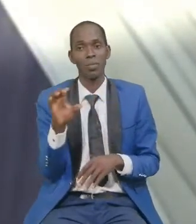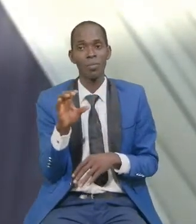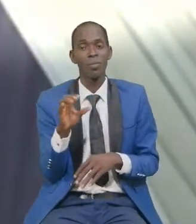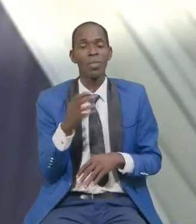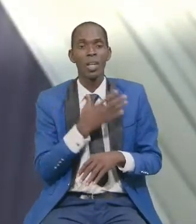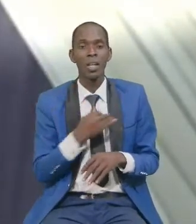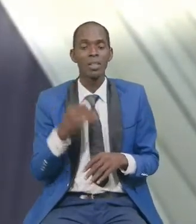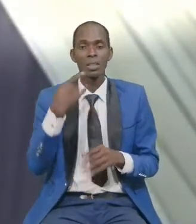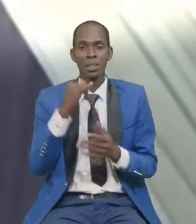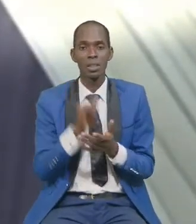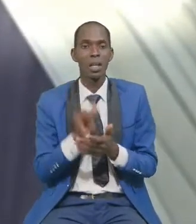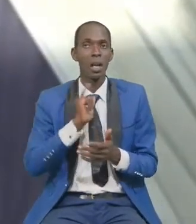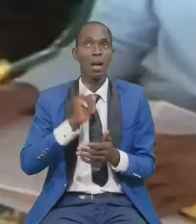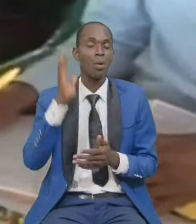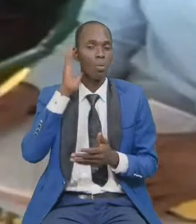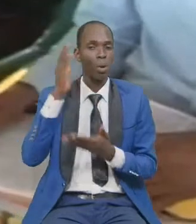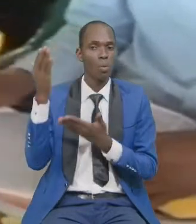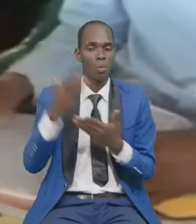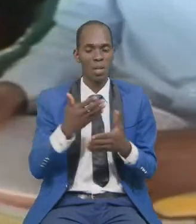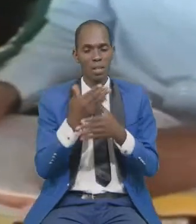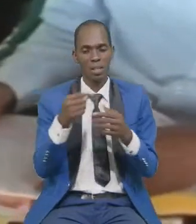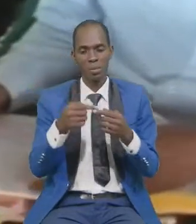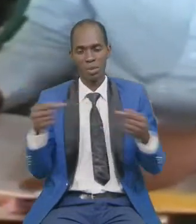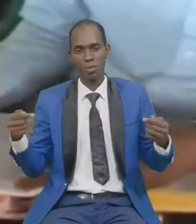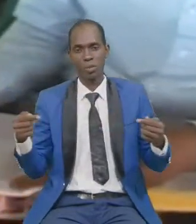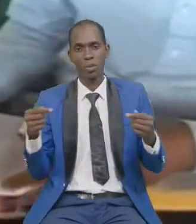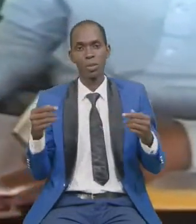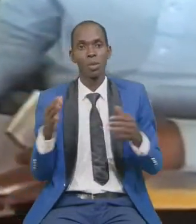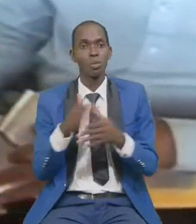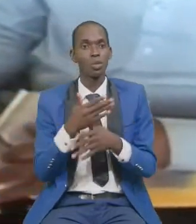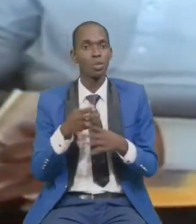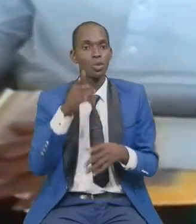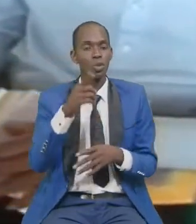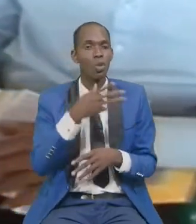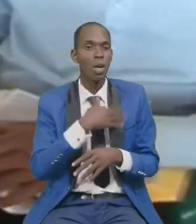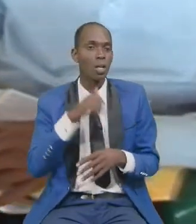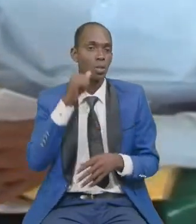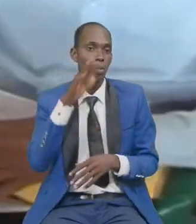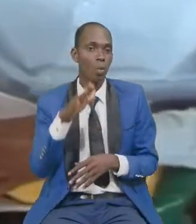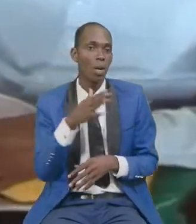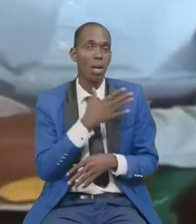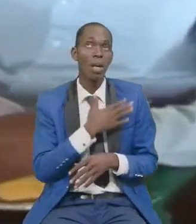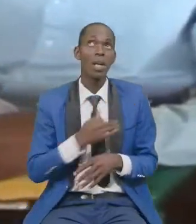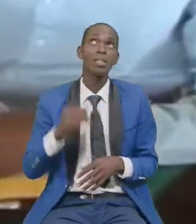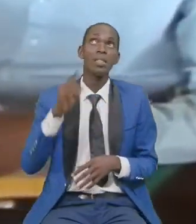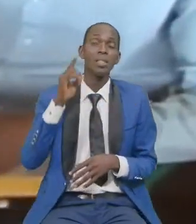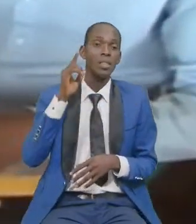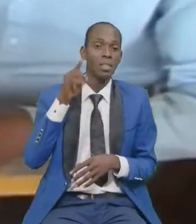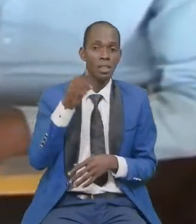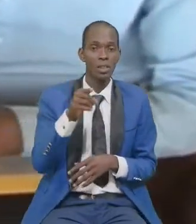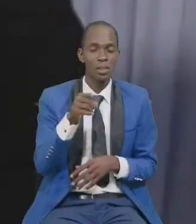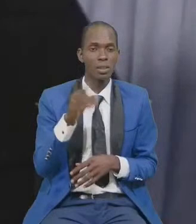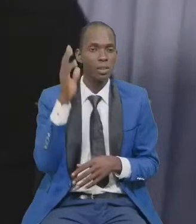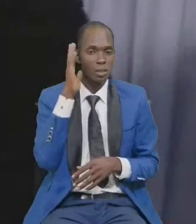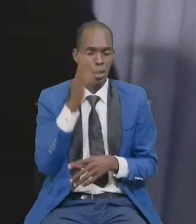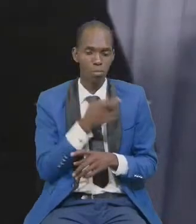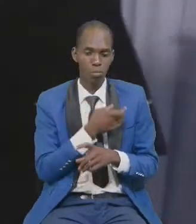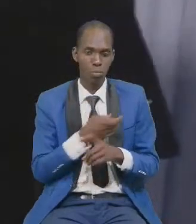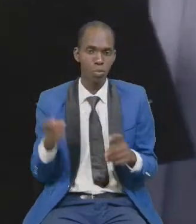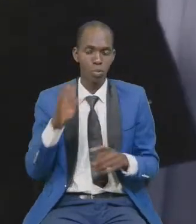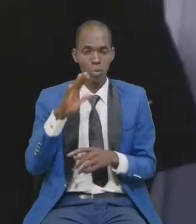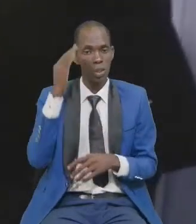and the woman. He shall bruise your head and you'll bruise his heel. And